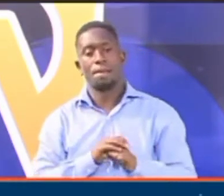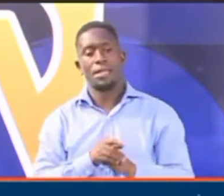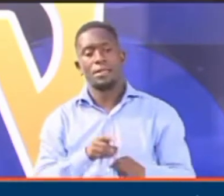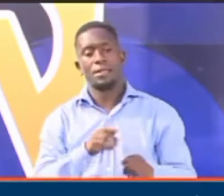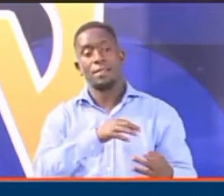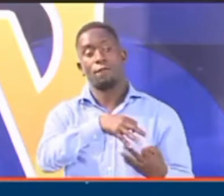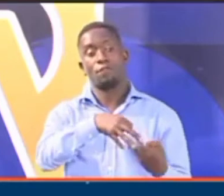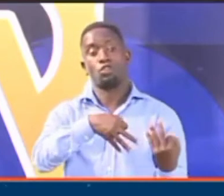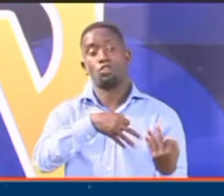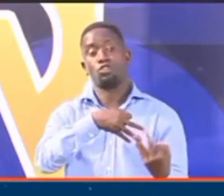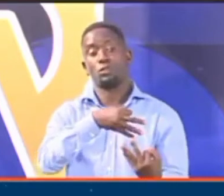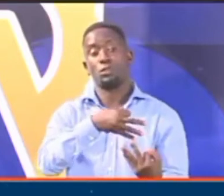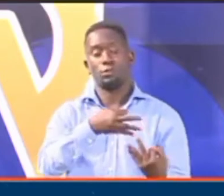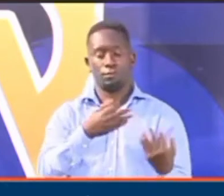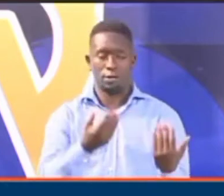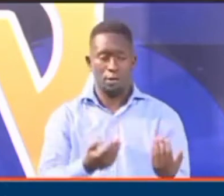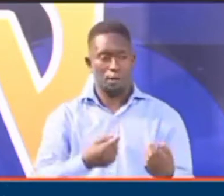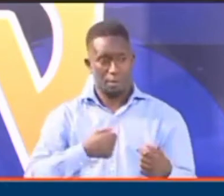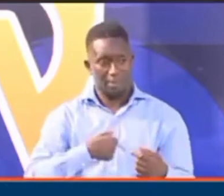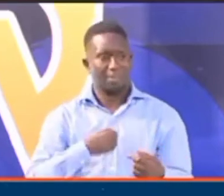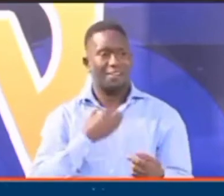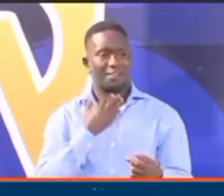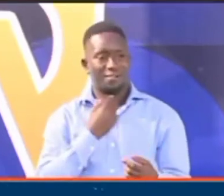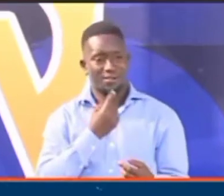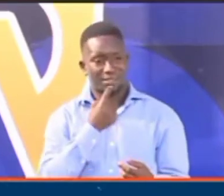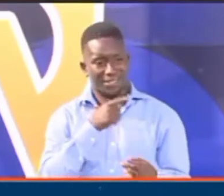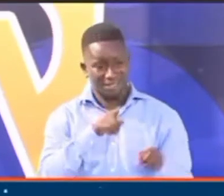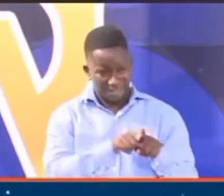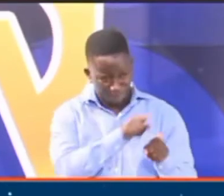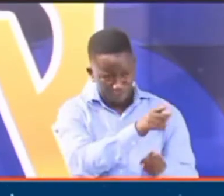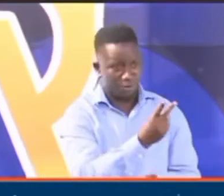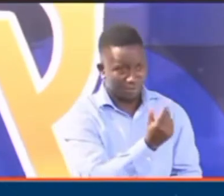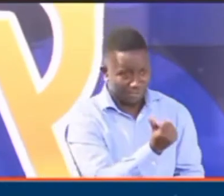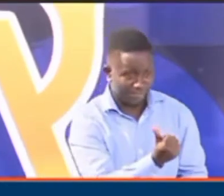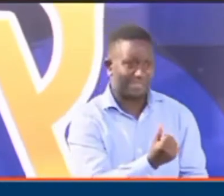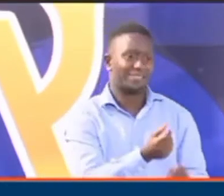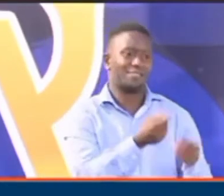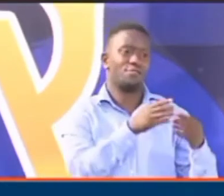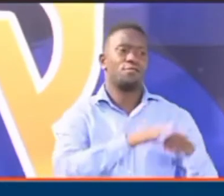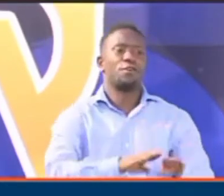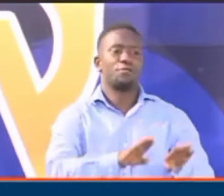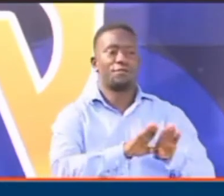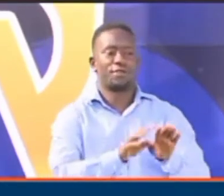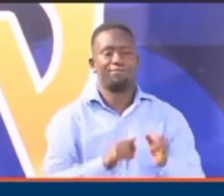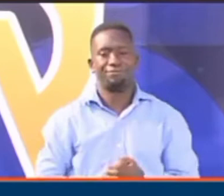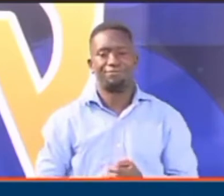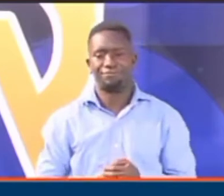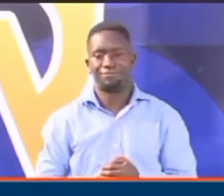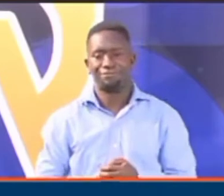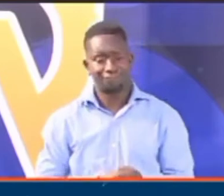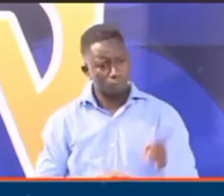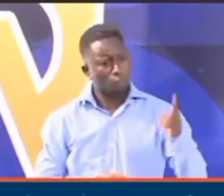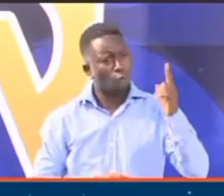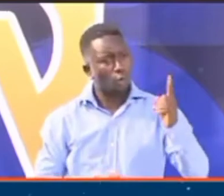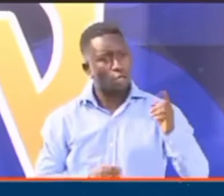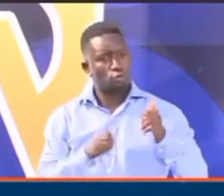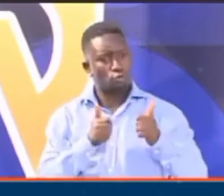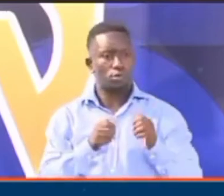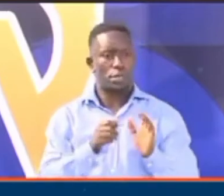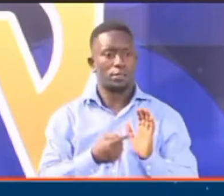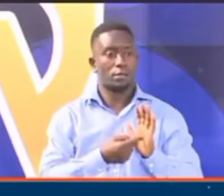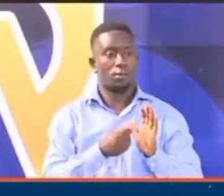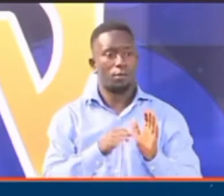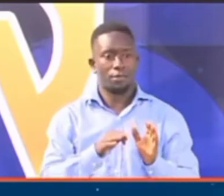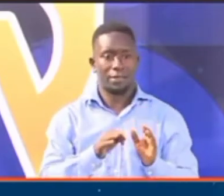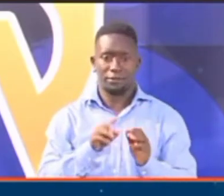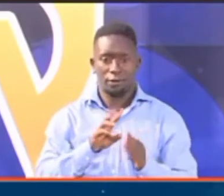And I do know that 26 agree, right? One vivid example of that solidarity for me personally had to